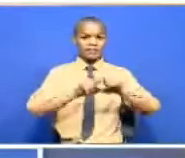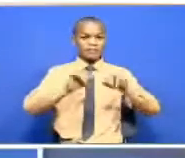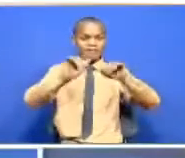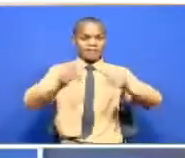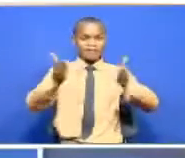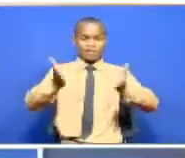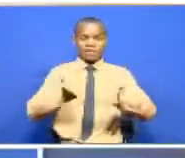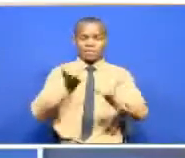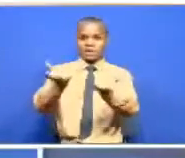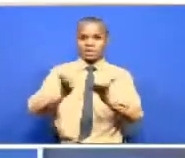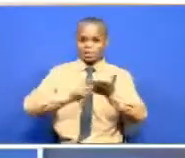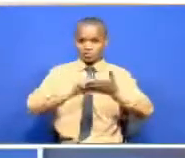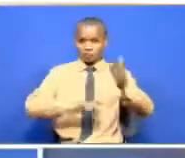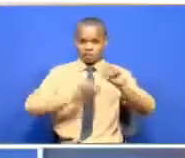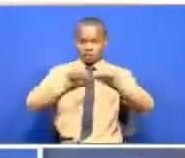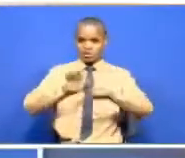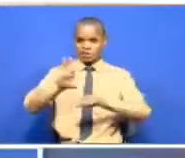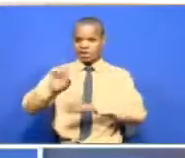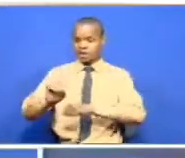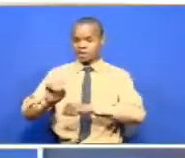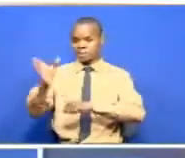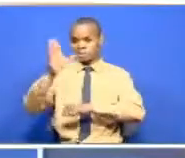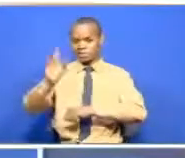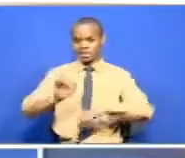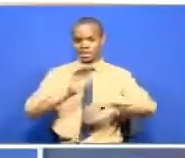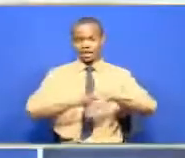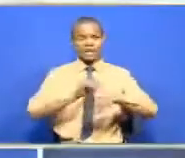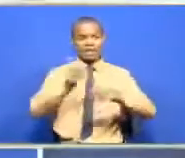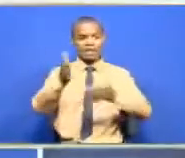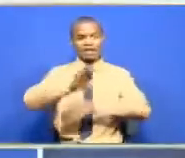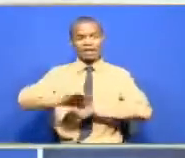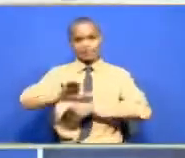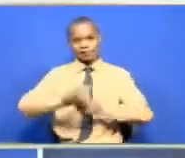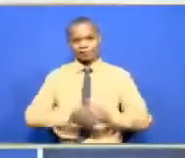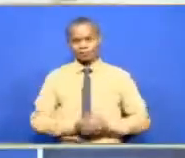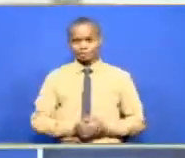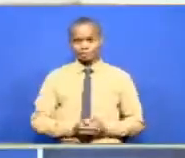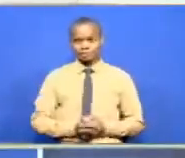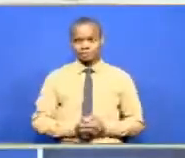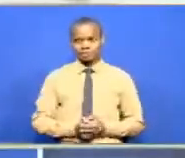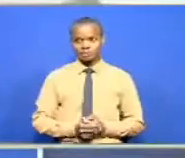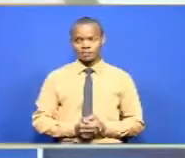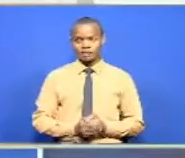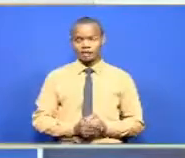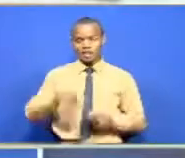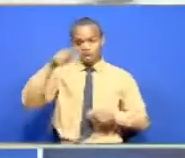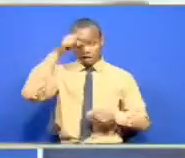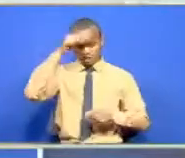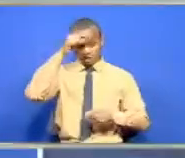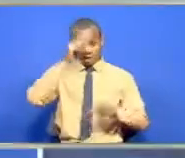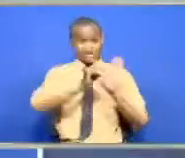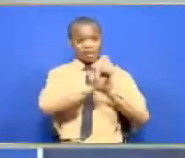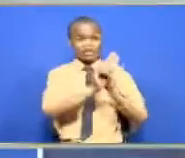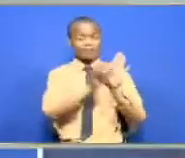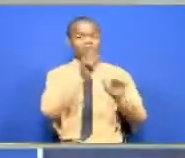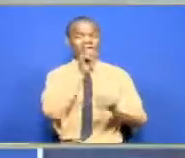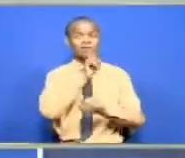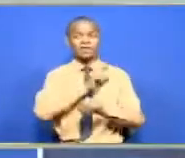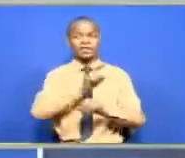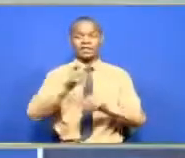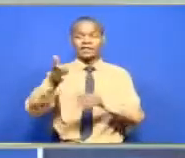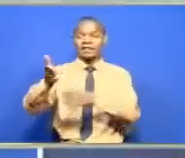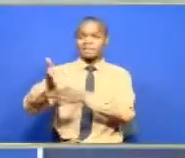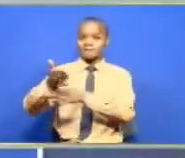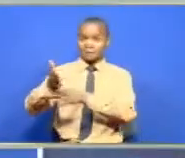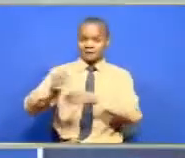to cough the remaining 30%. In 2009, the government identified aquaculture as a key economic